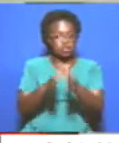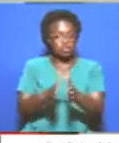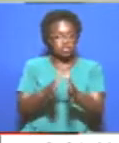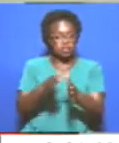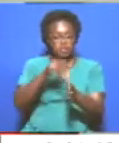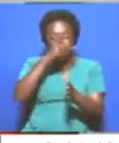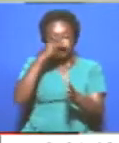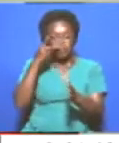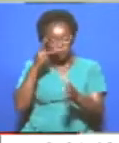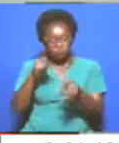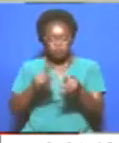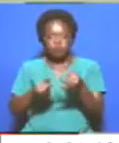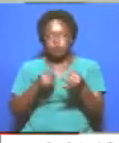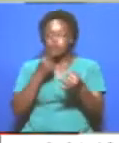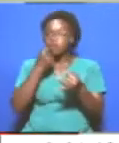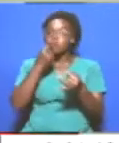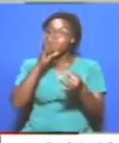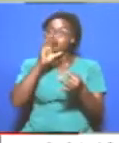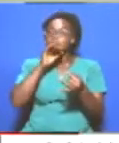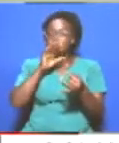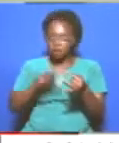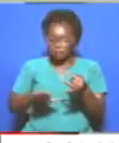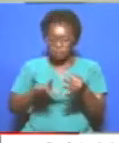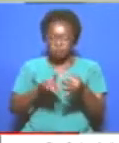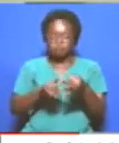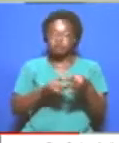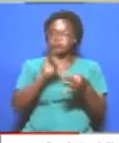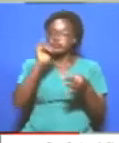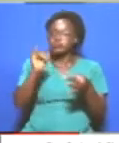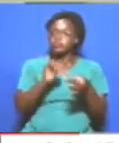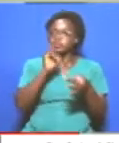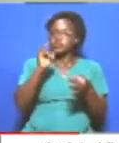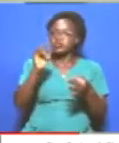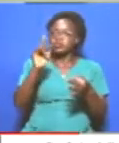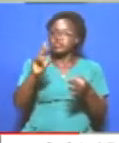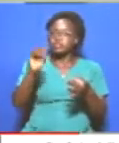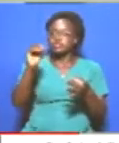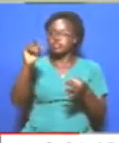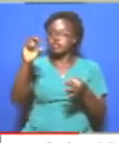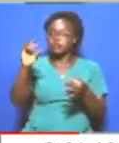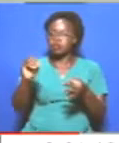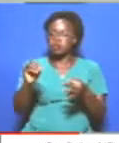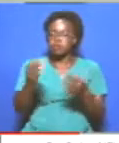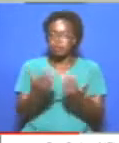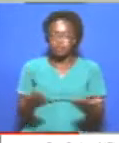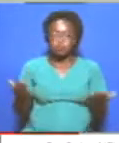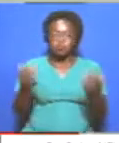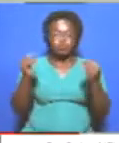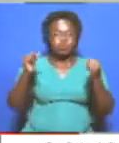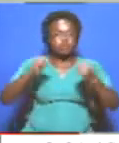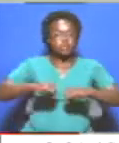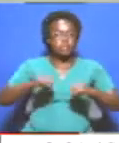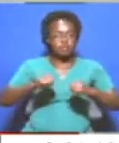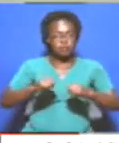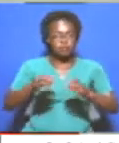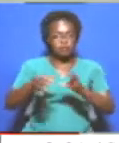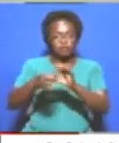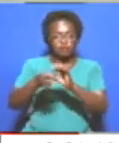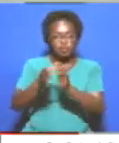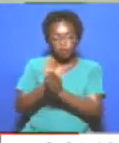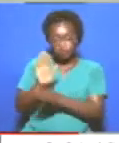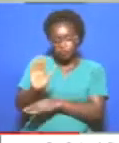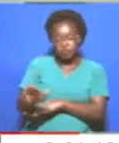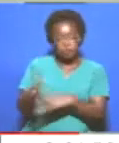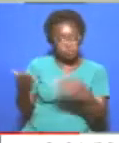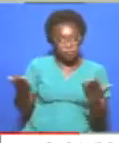Musyoka, Gideon Moi, and Cyrus Jirongo. The four say the instruments of the coalition agreement will now be deposited at the office of